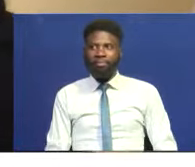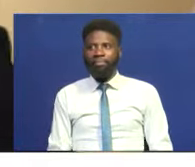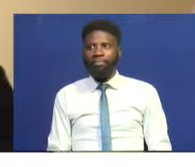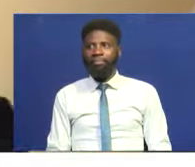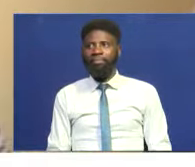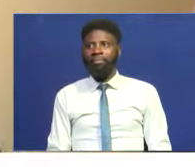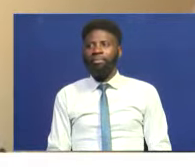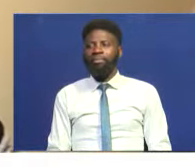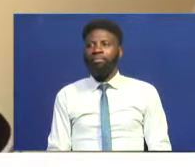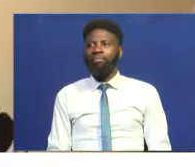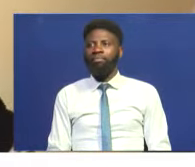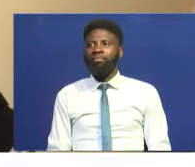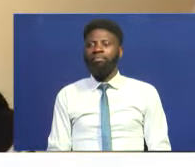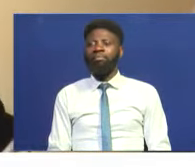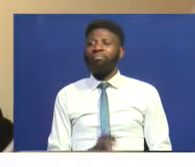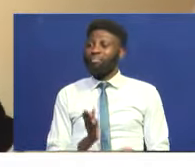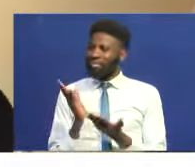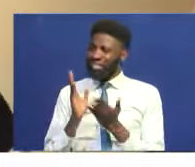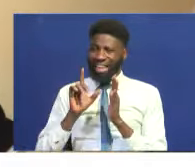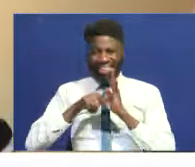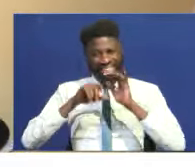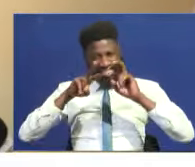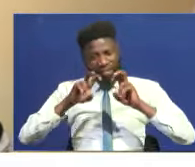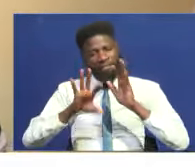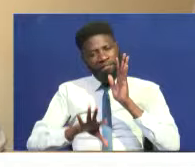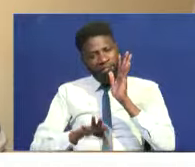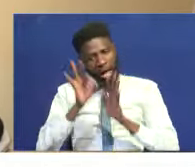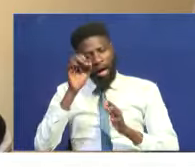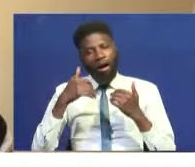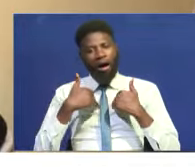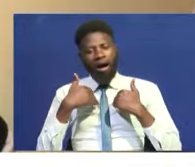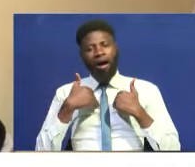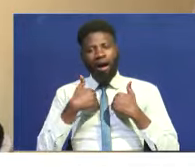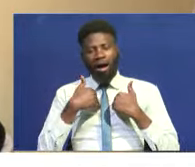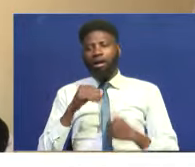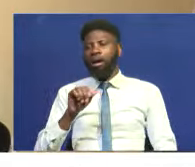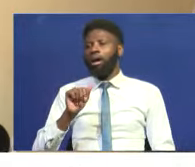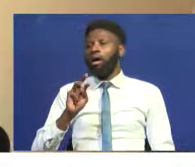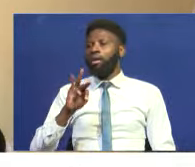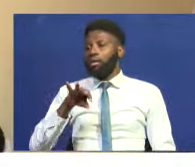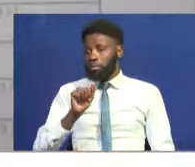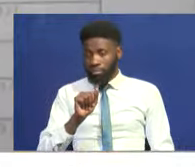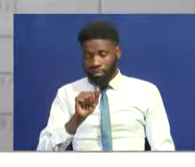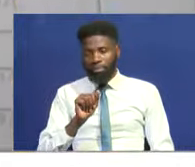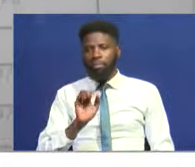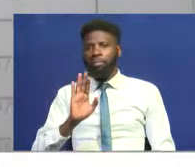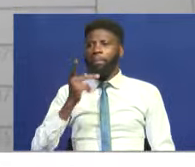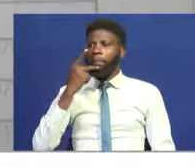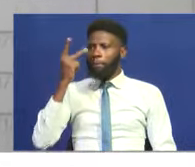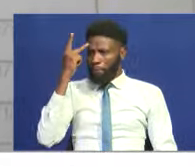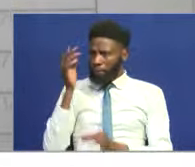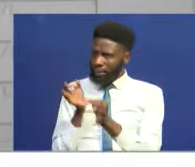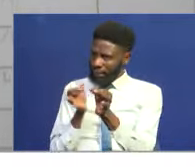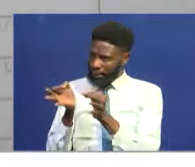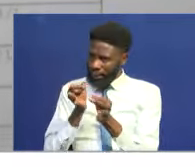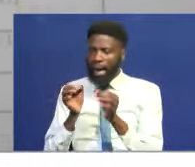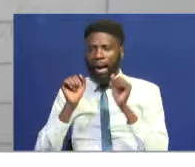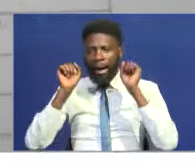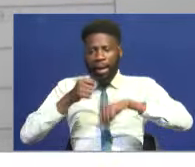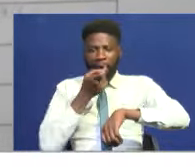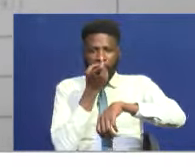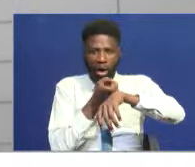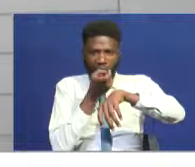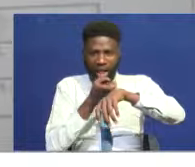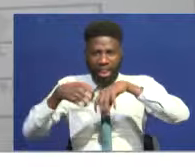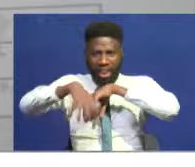When Zoriel was finally diagnosed with sickle cell anemia and his parents were informed of bone marrow transplant as among the interventions